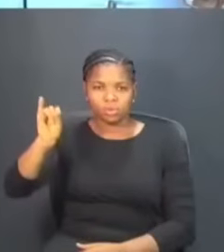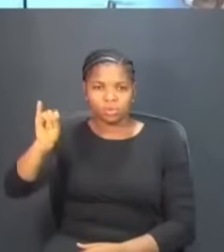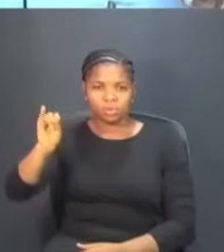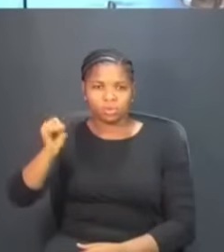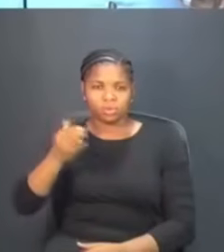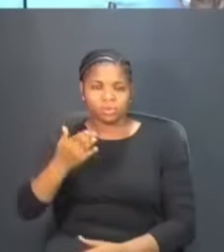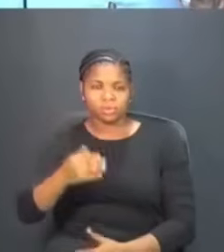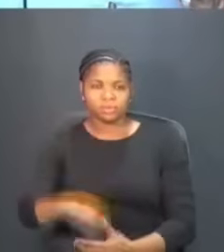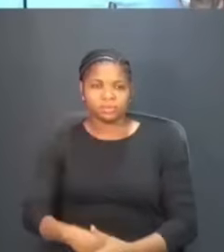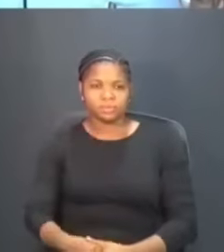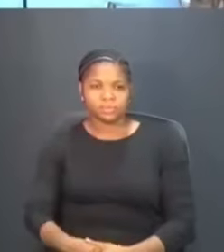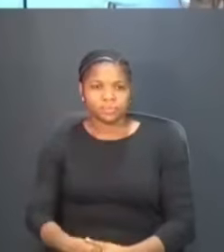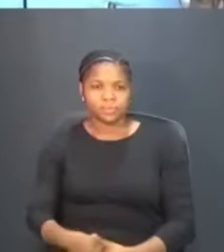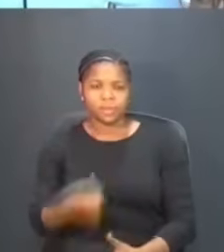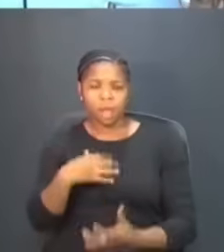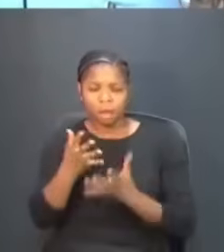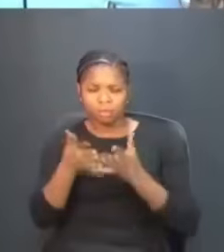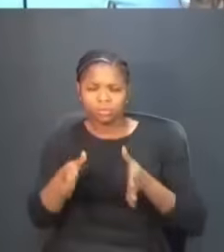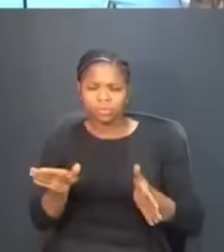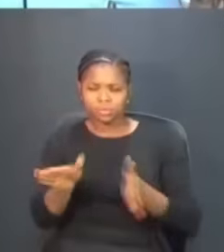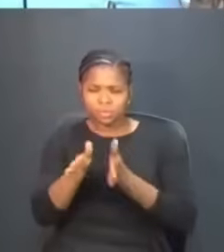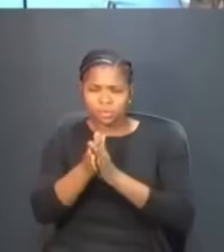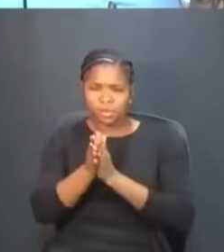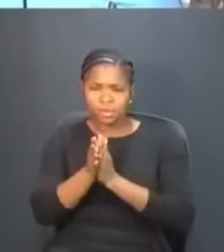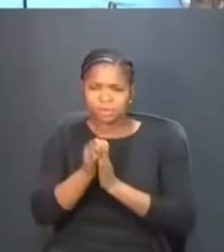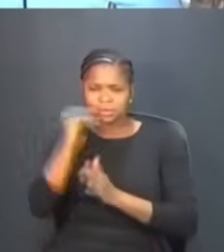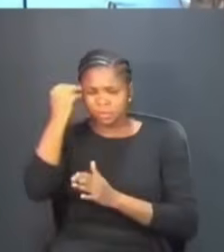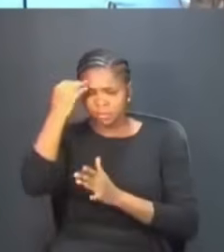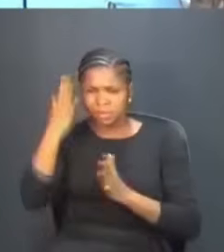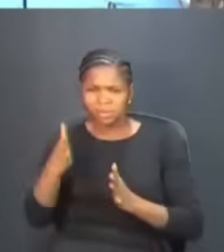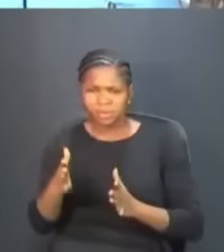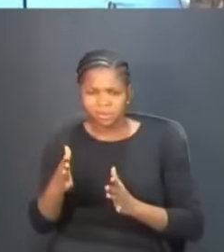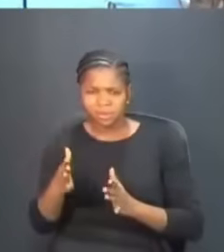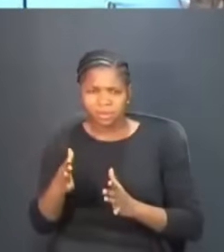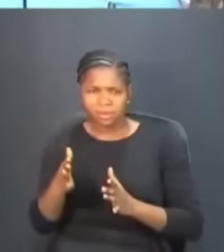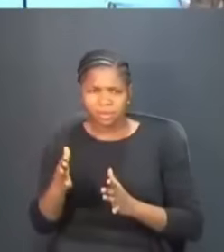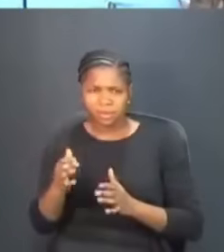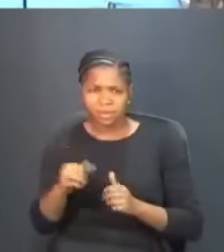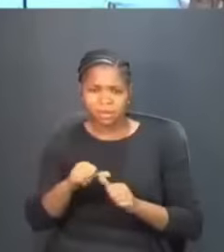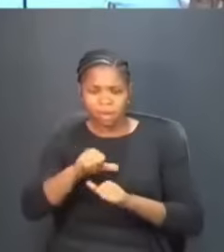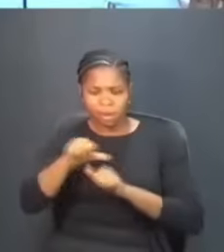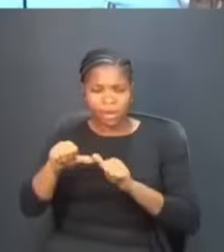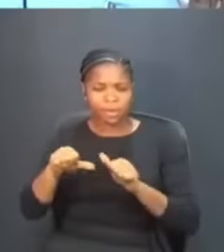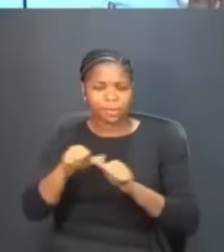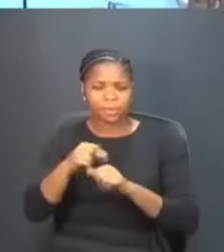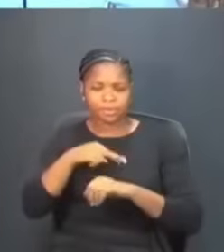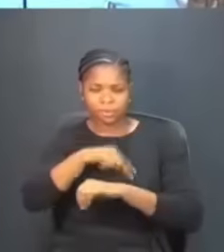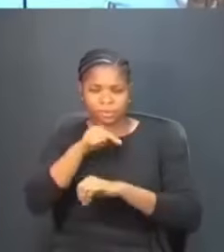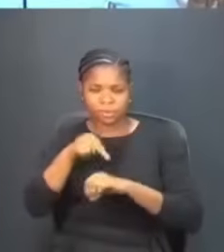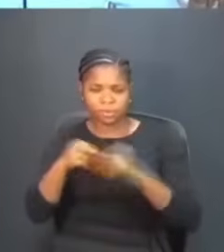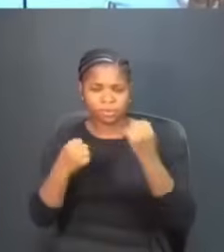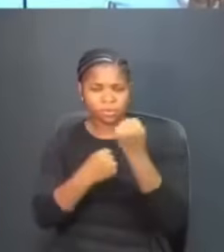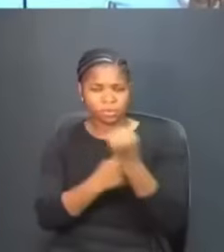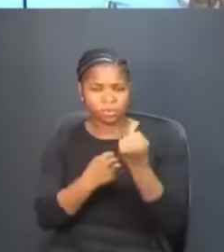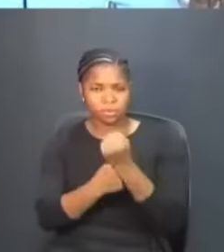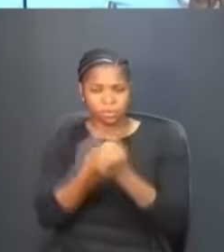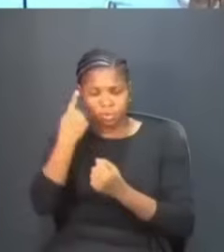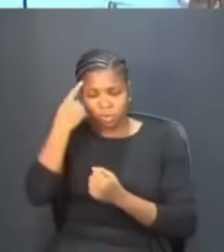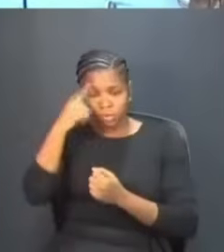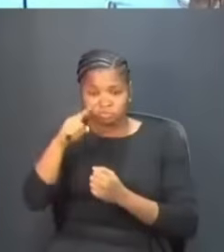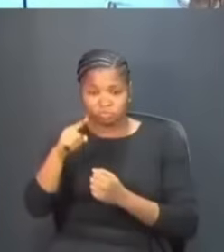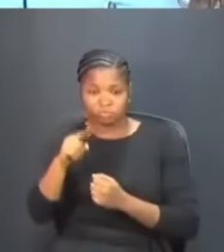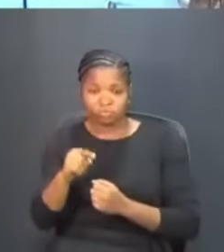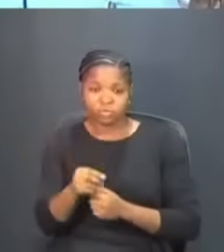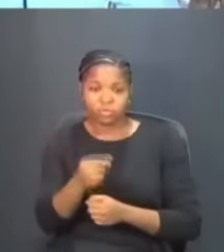Minister regarding the support, the nationwide support for the smallholder farmers.